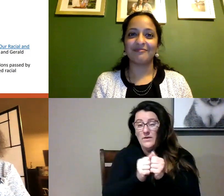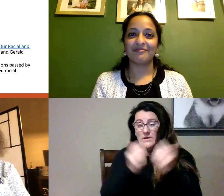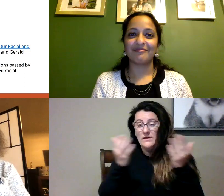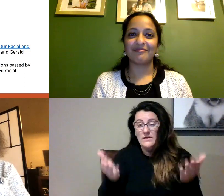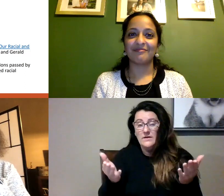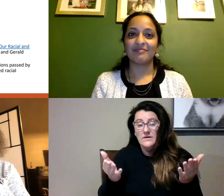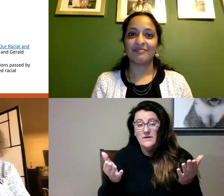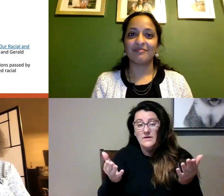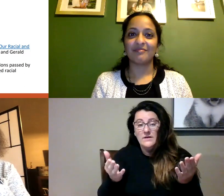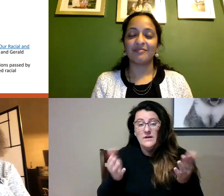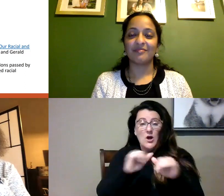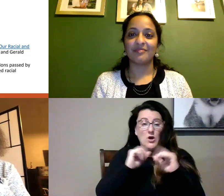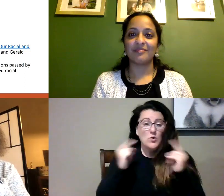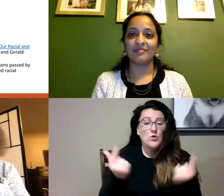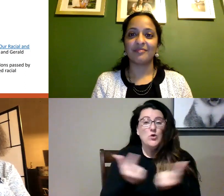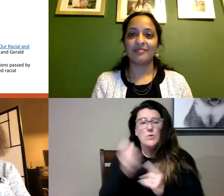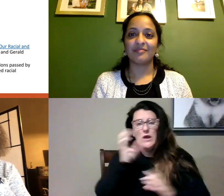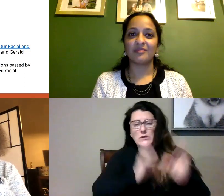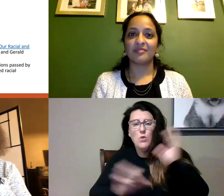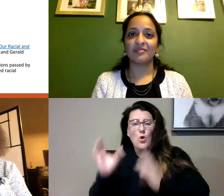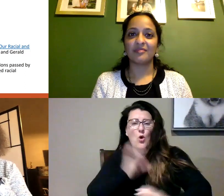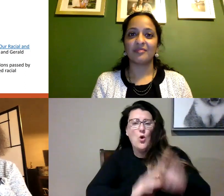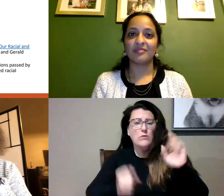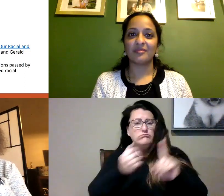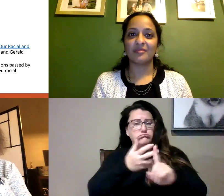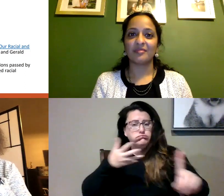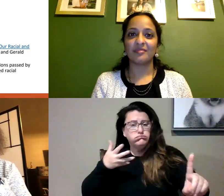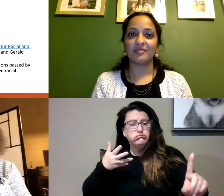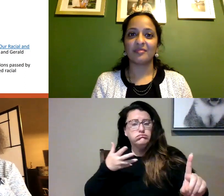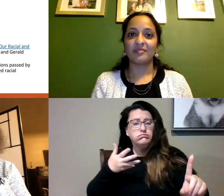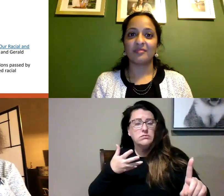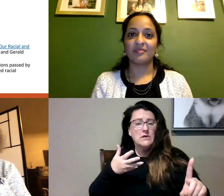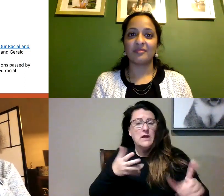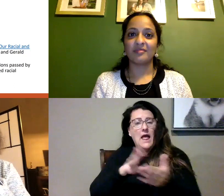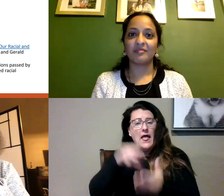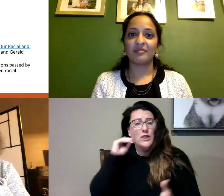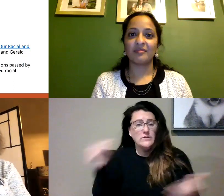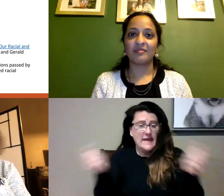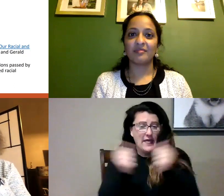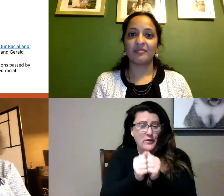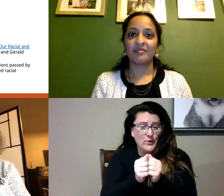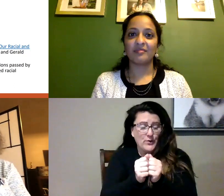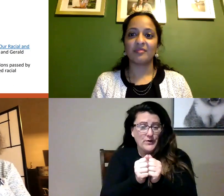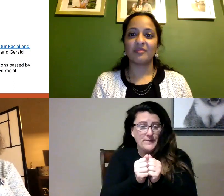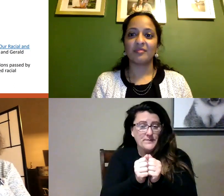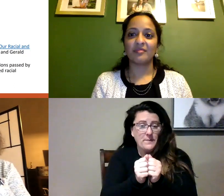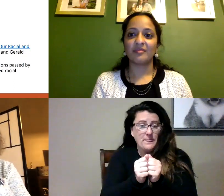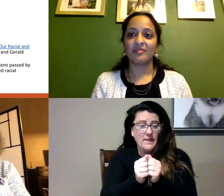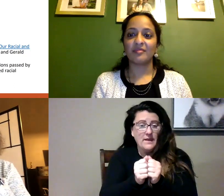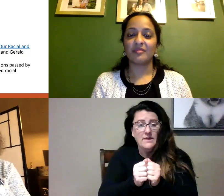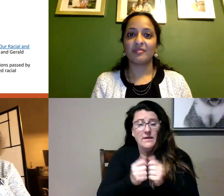work group as we explore further and learn together, and then